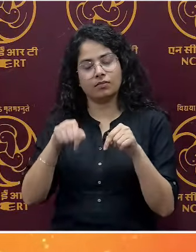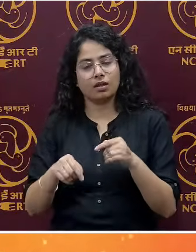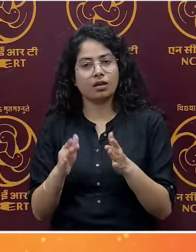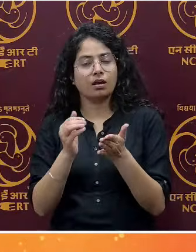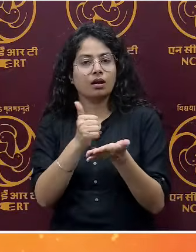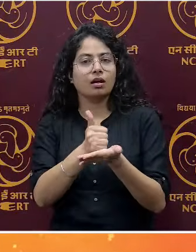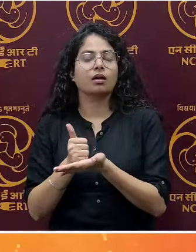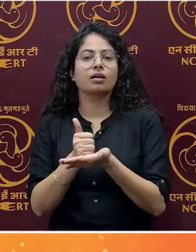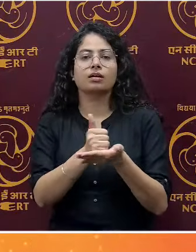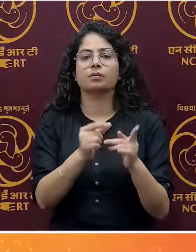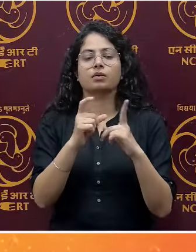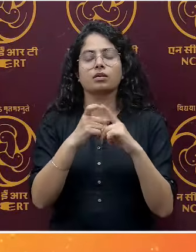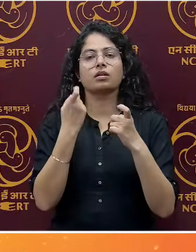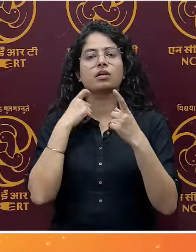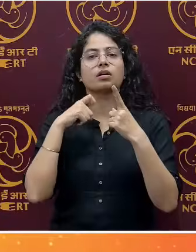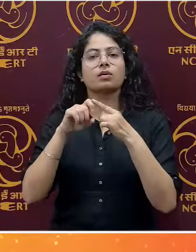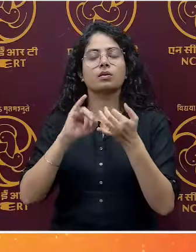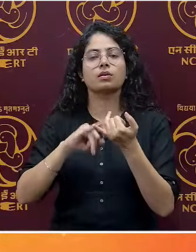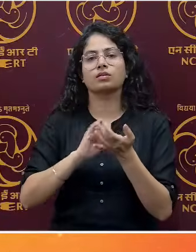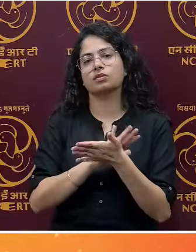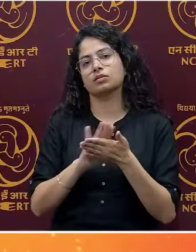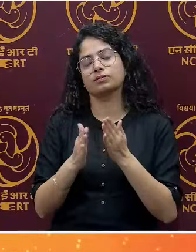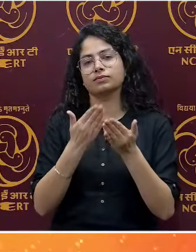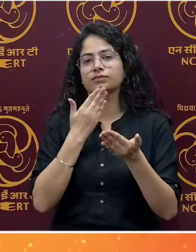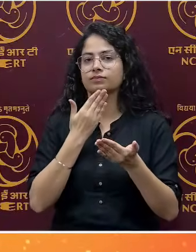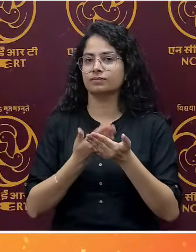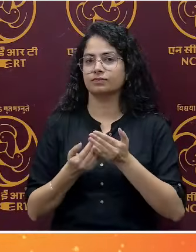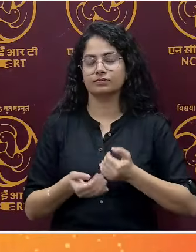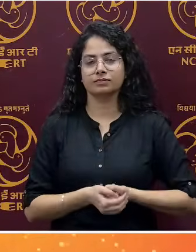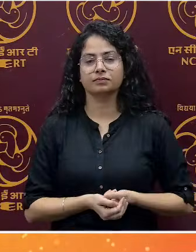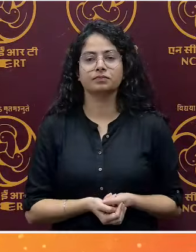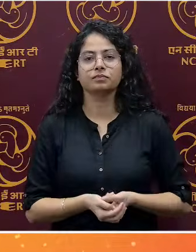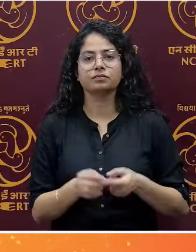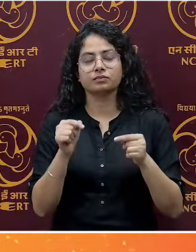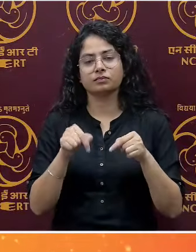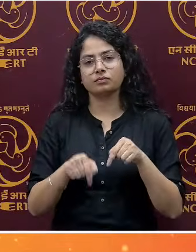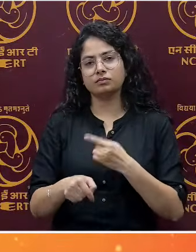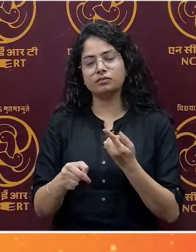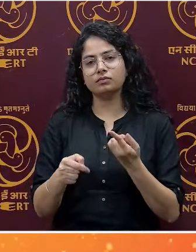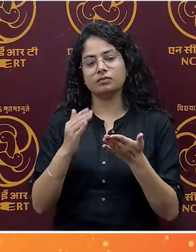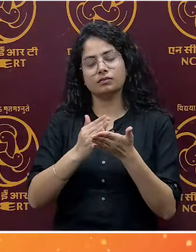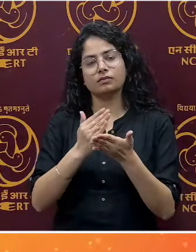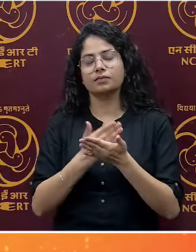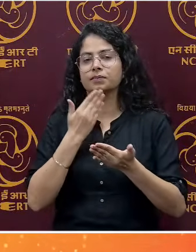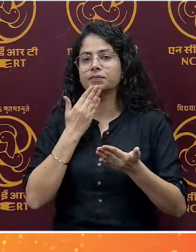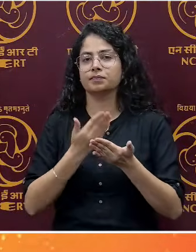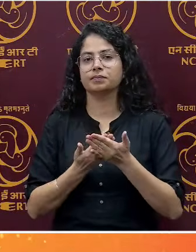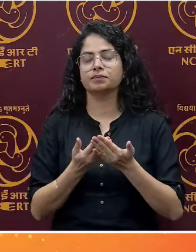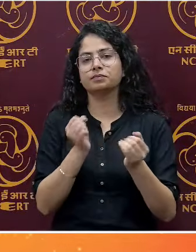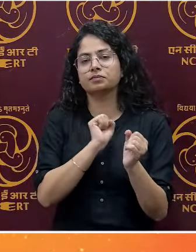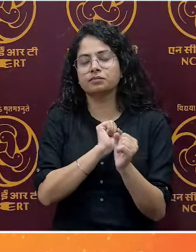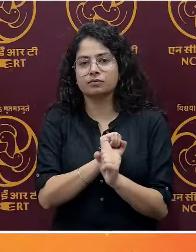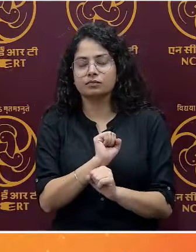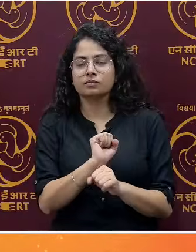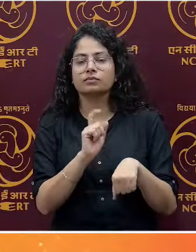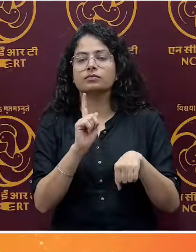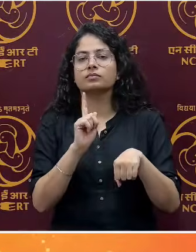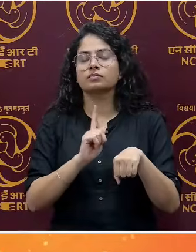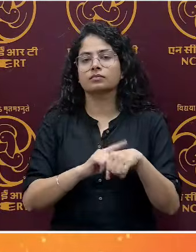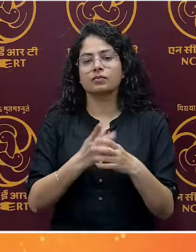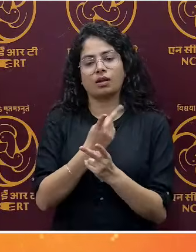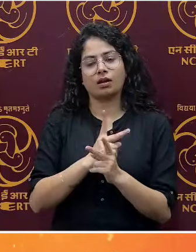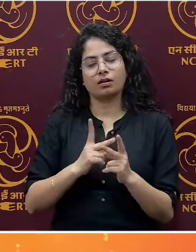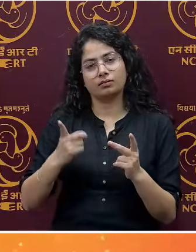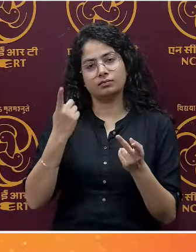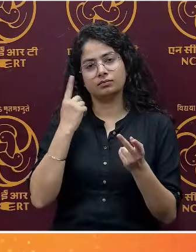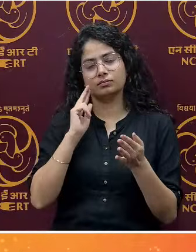on Diksha. Thank you so much. Thank you so very much, Shweta ma'am, for this insightful session. Thank you so very much for your all this